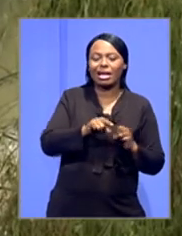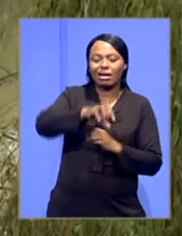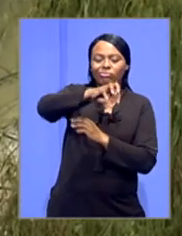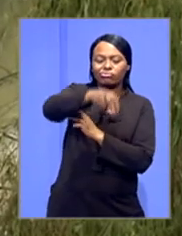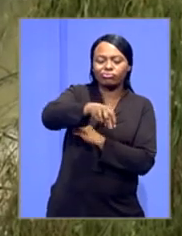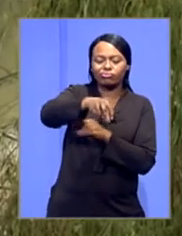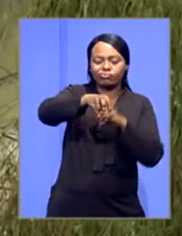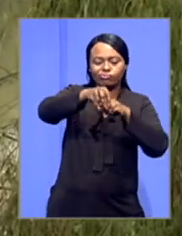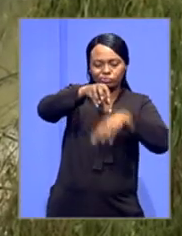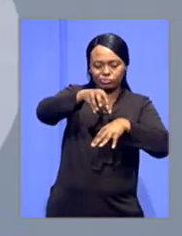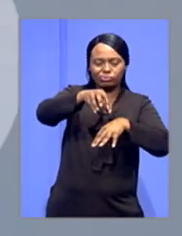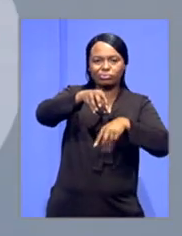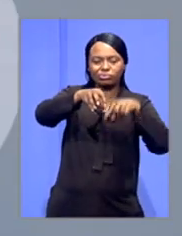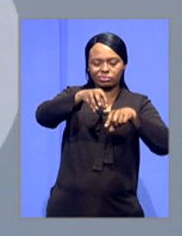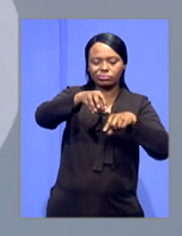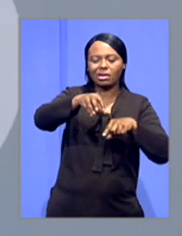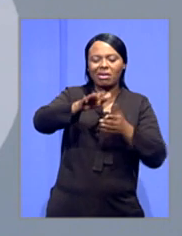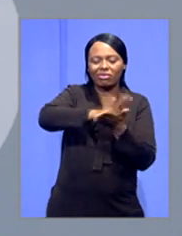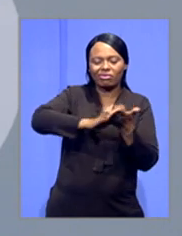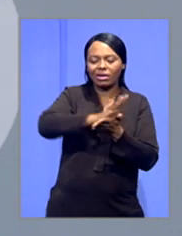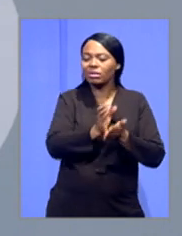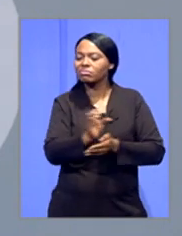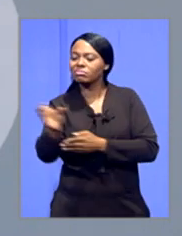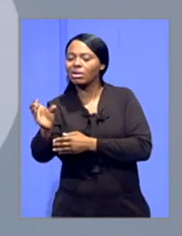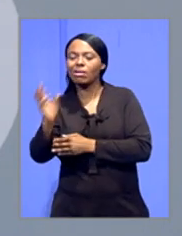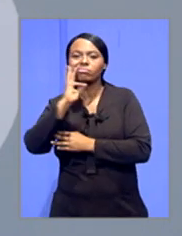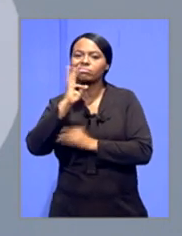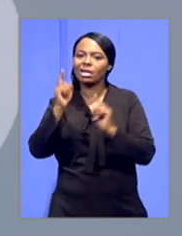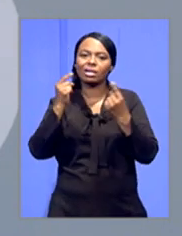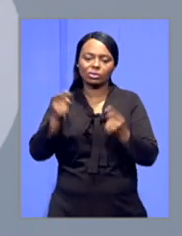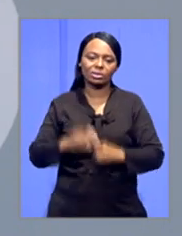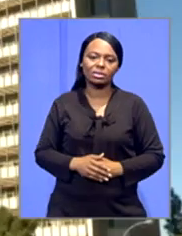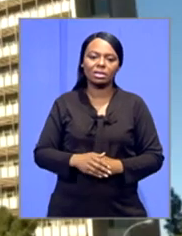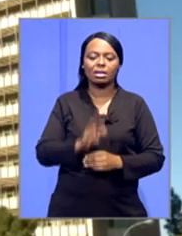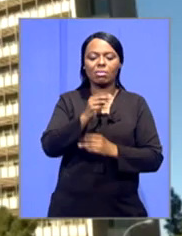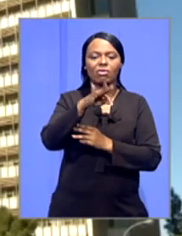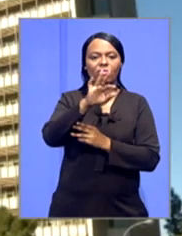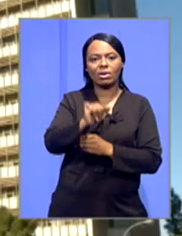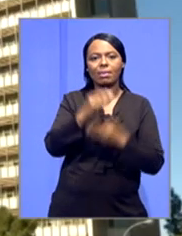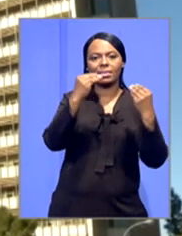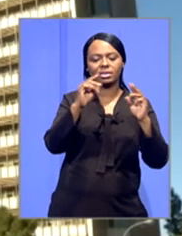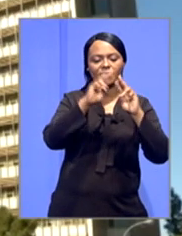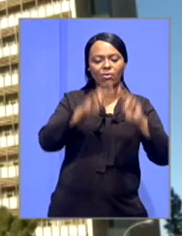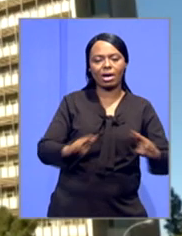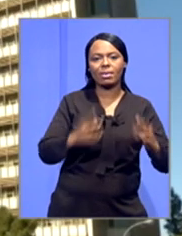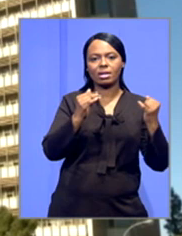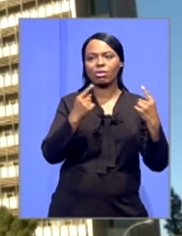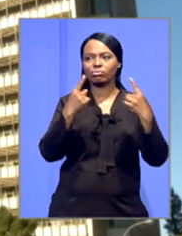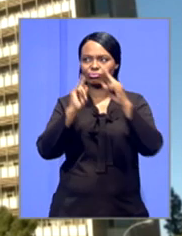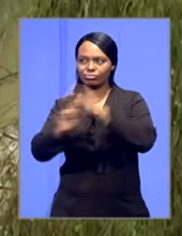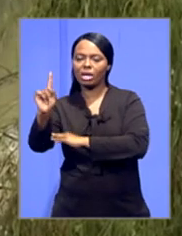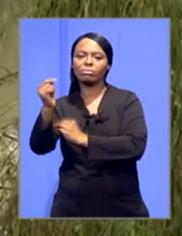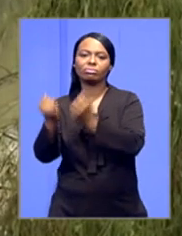then we cannot give them. Mafube Business Forum e tsetse puso kwa kgotlatshekelo malebana le thebolelo e bokwa